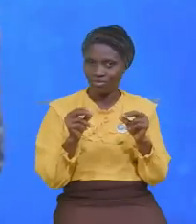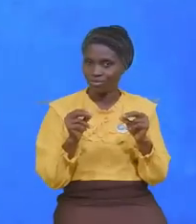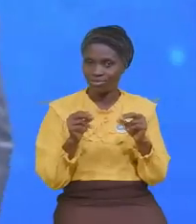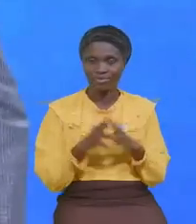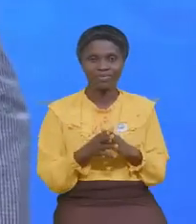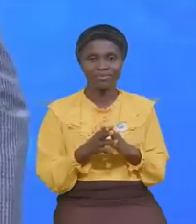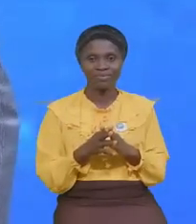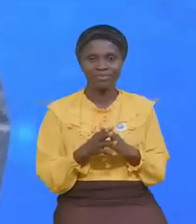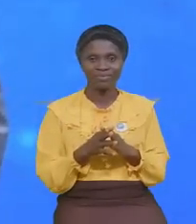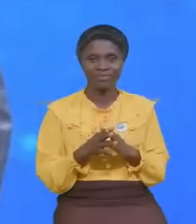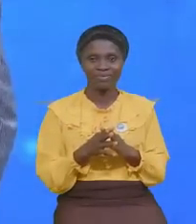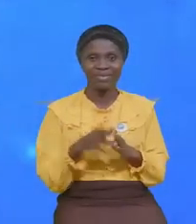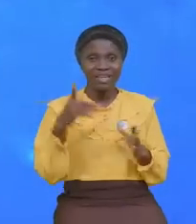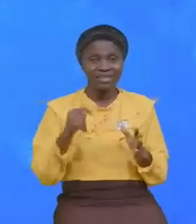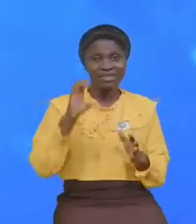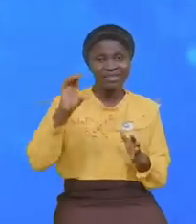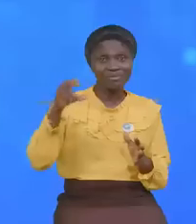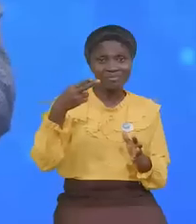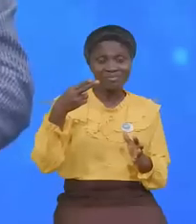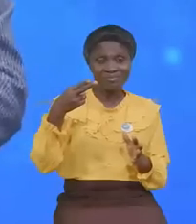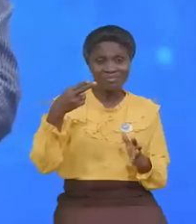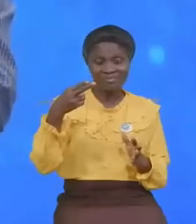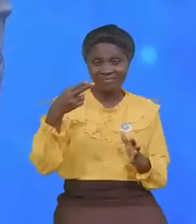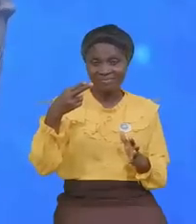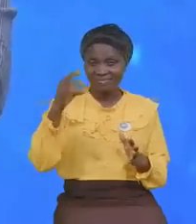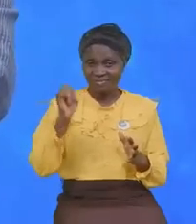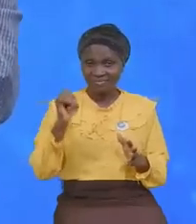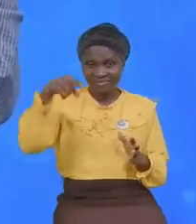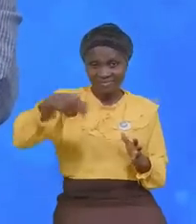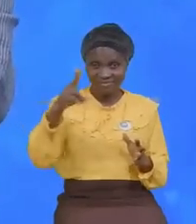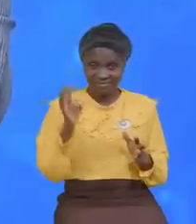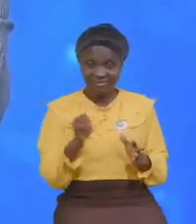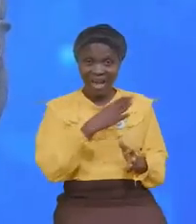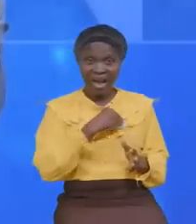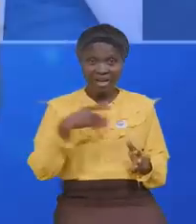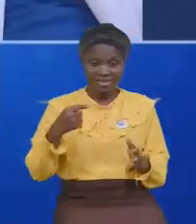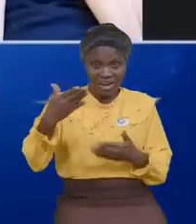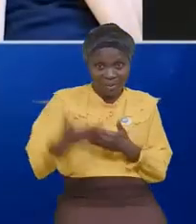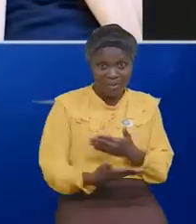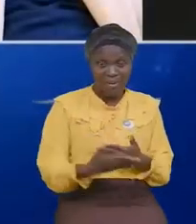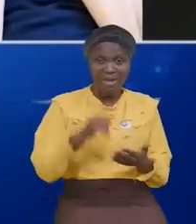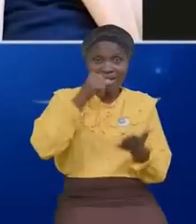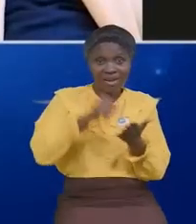The paycheck and the employment letter will not take you to heaven.